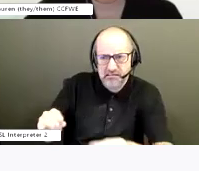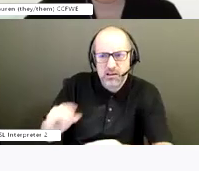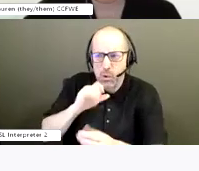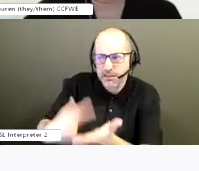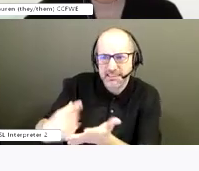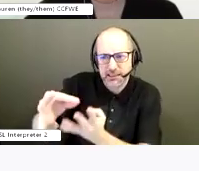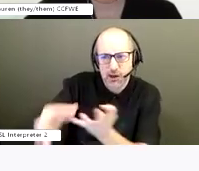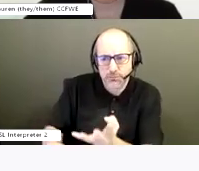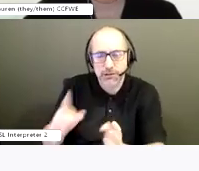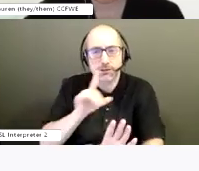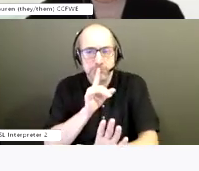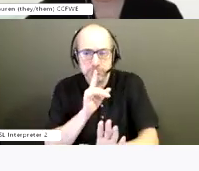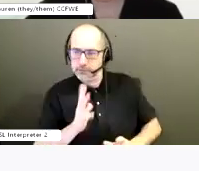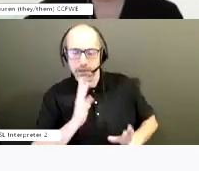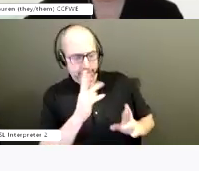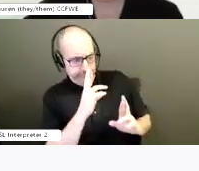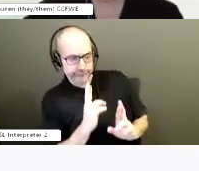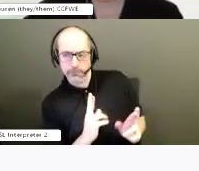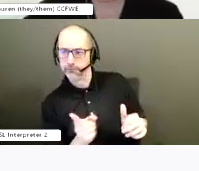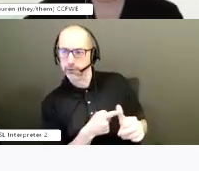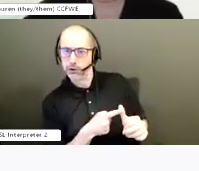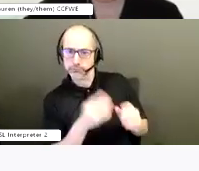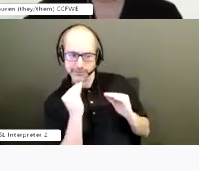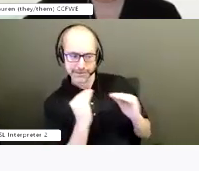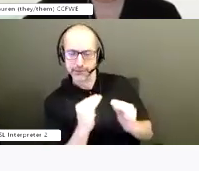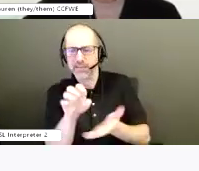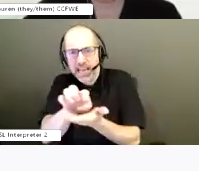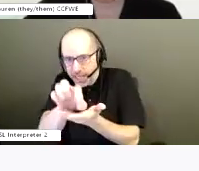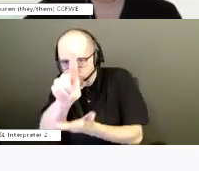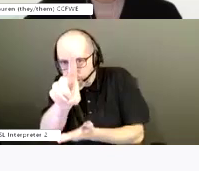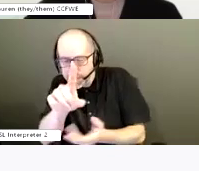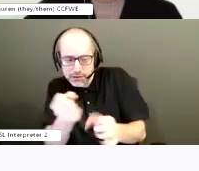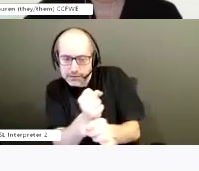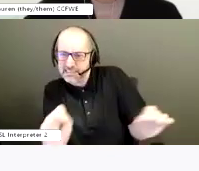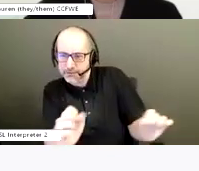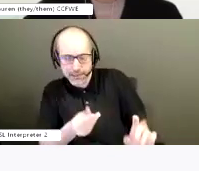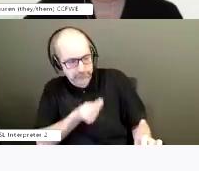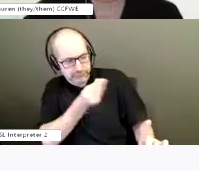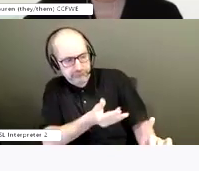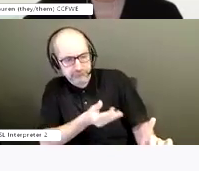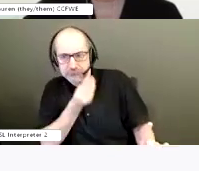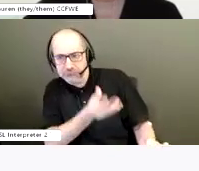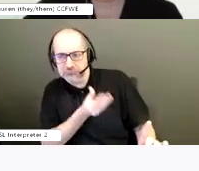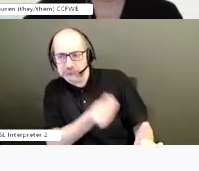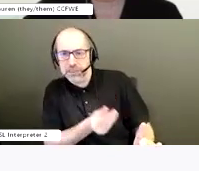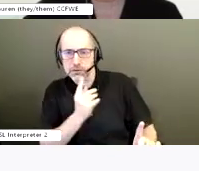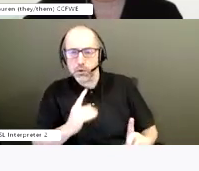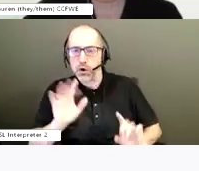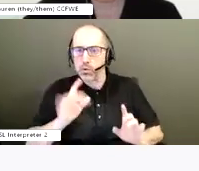where we want to focus on education and safety. A trauma-informed approach for